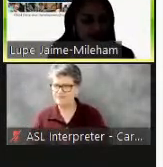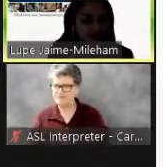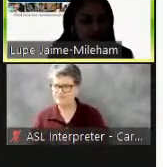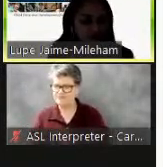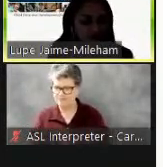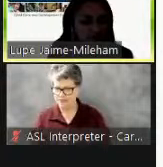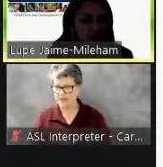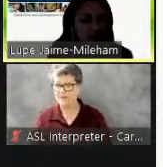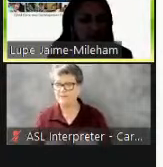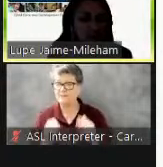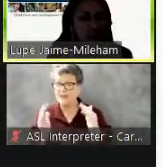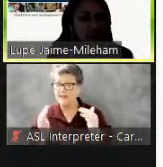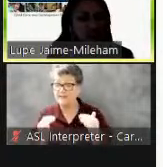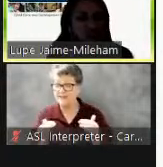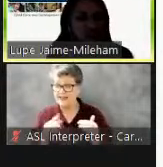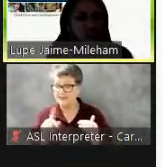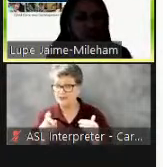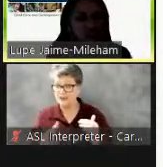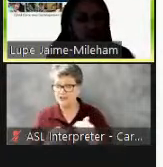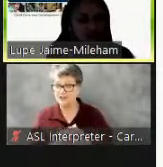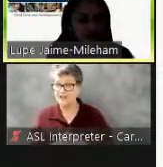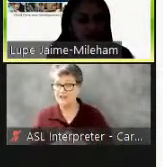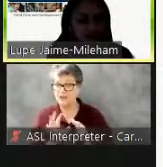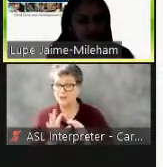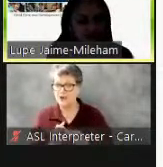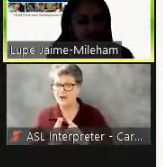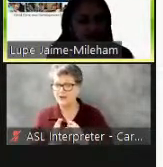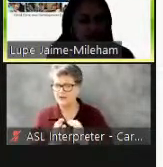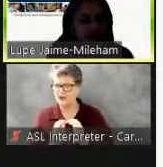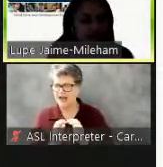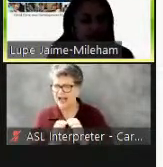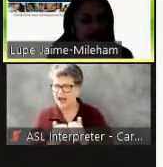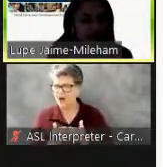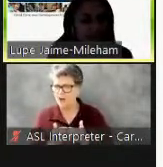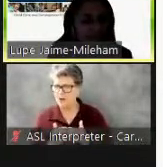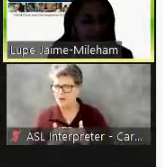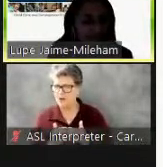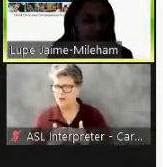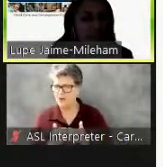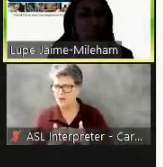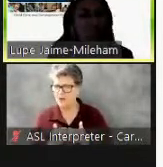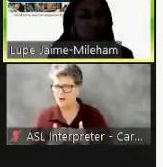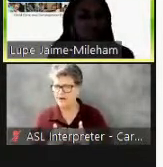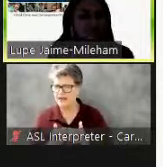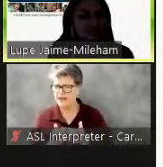The next question is in regards to how does the governor,